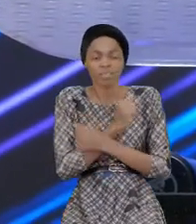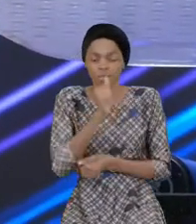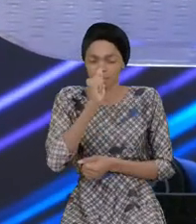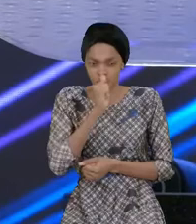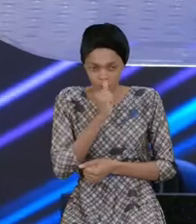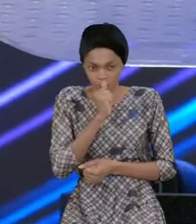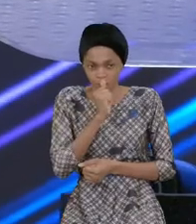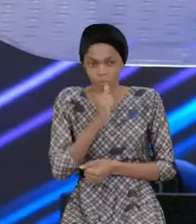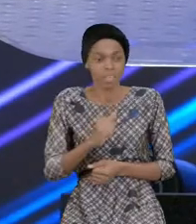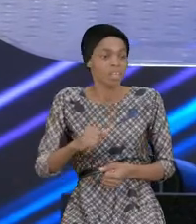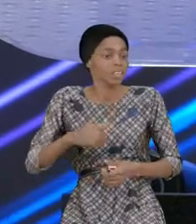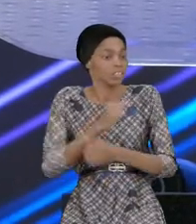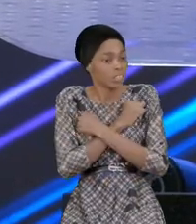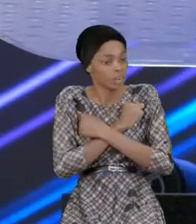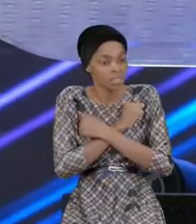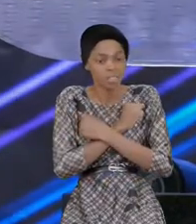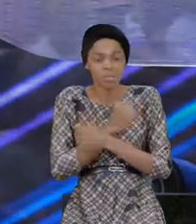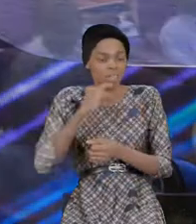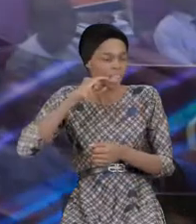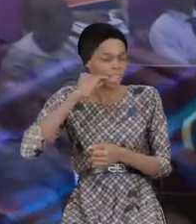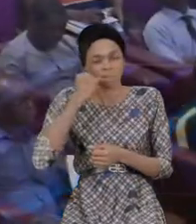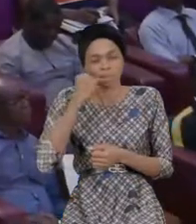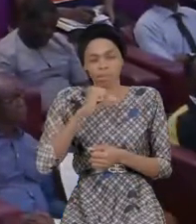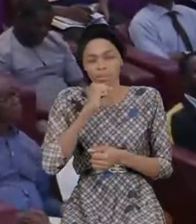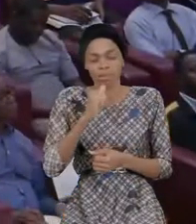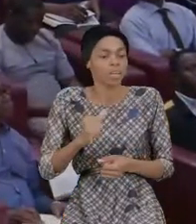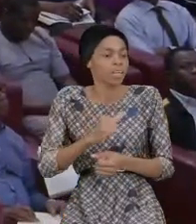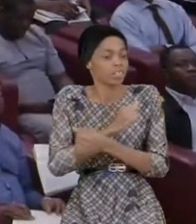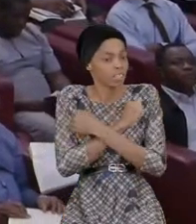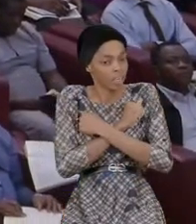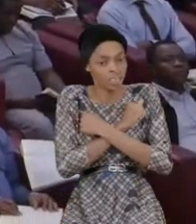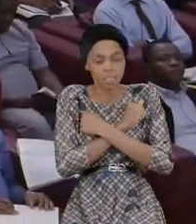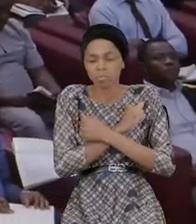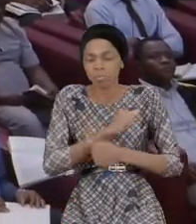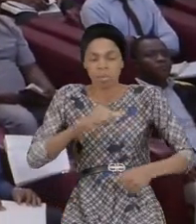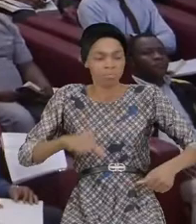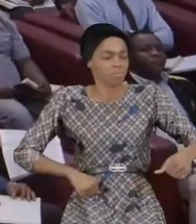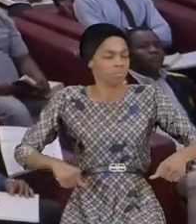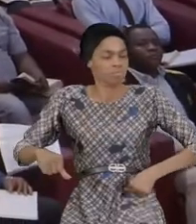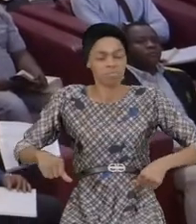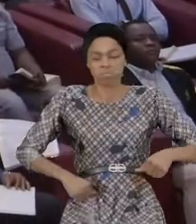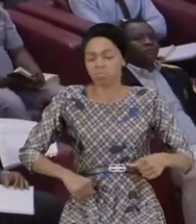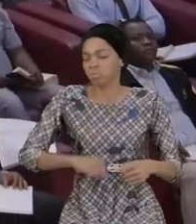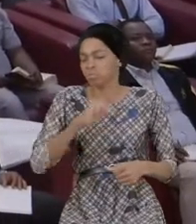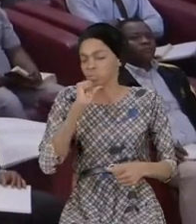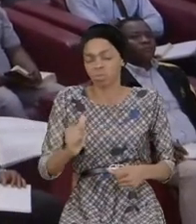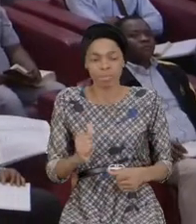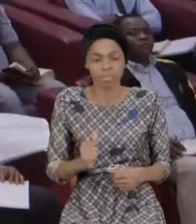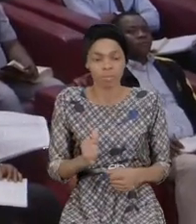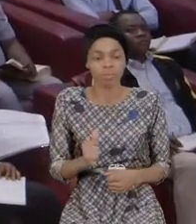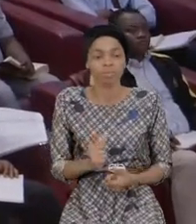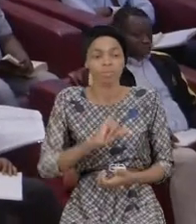Charity envieth not. Charity vaunteth not itself. Is not puffed up. We're looking